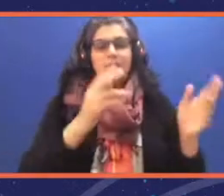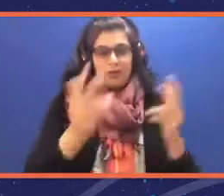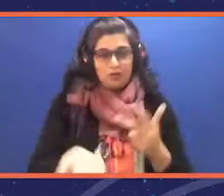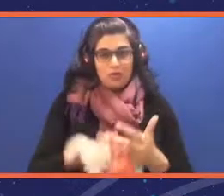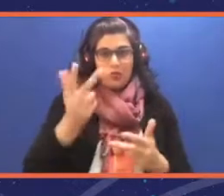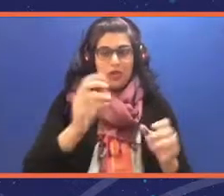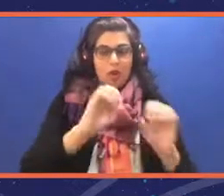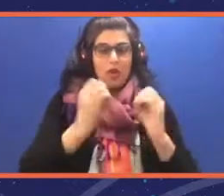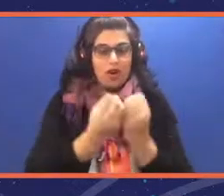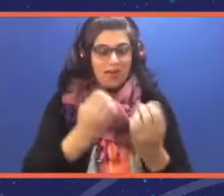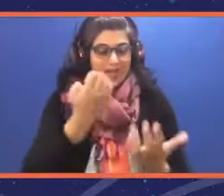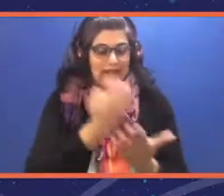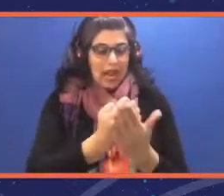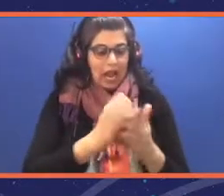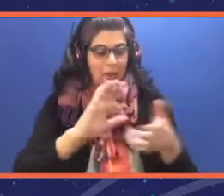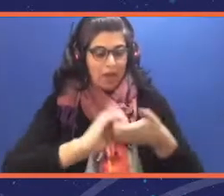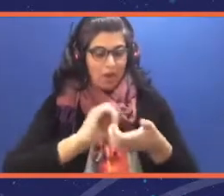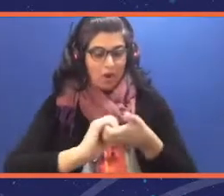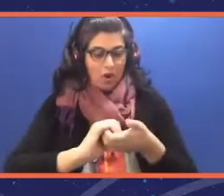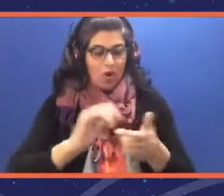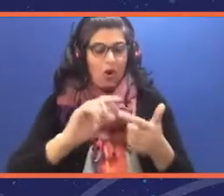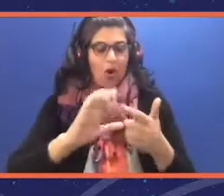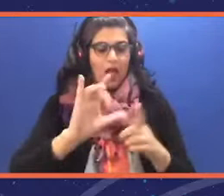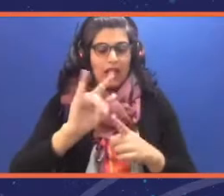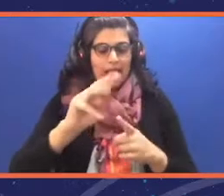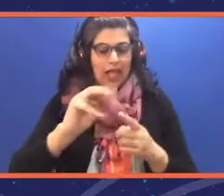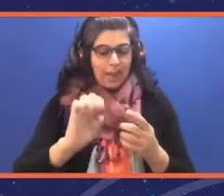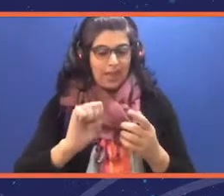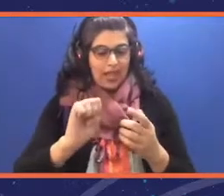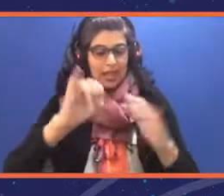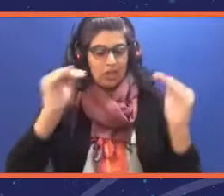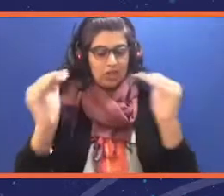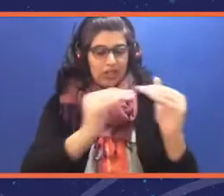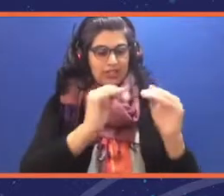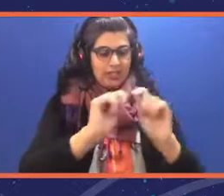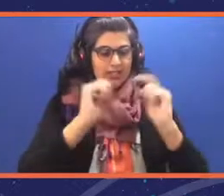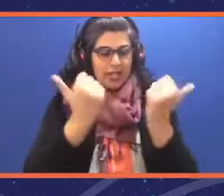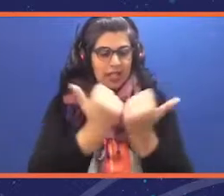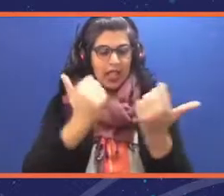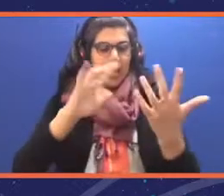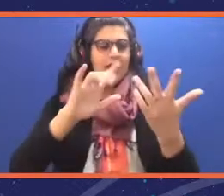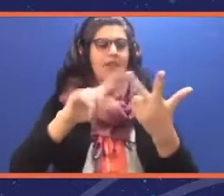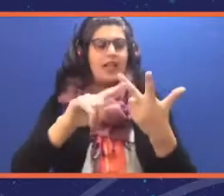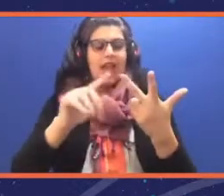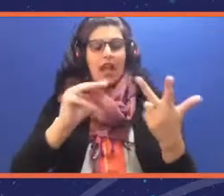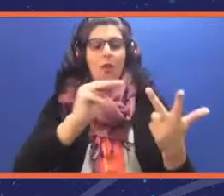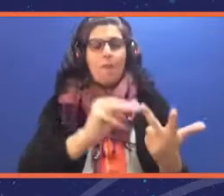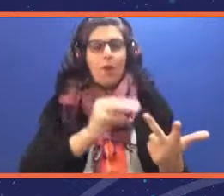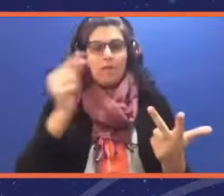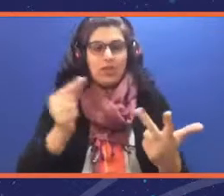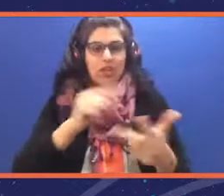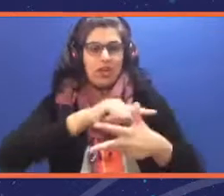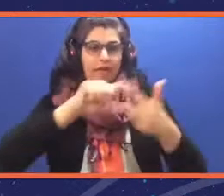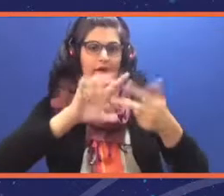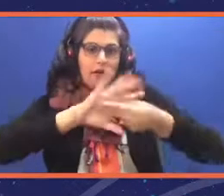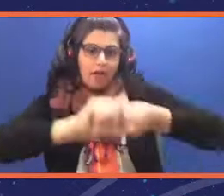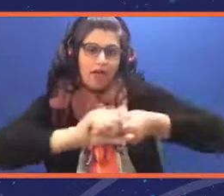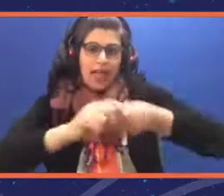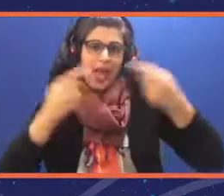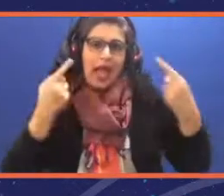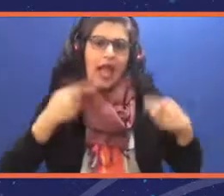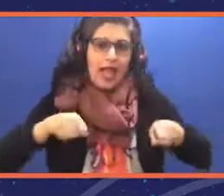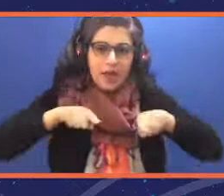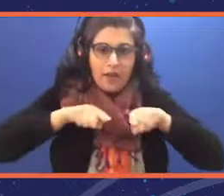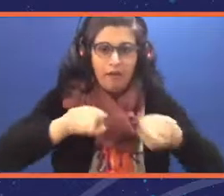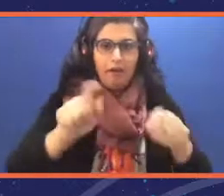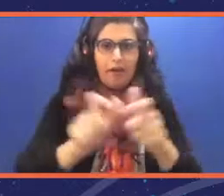Economy Coalition, Climate Justice Alliance, and Movement Generation. This was all happening during a large